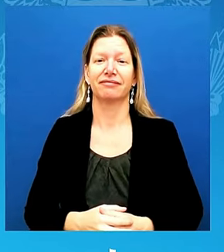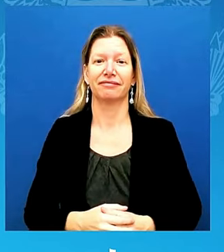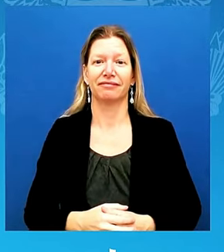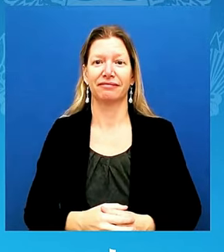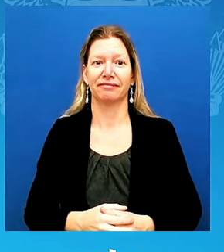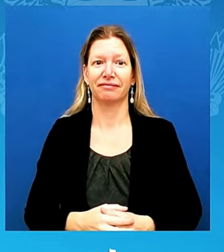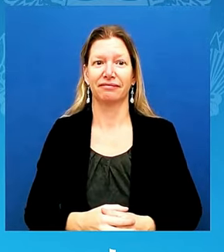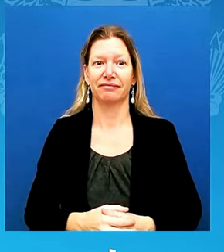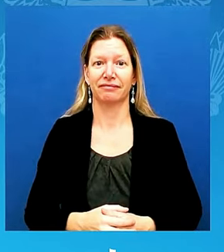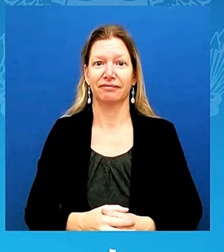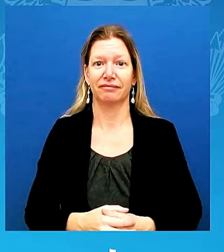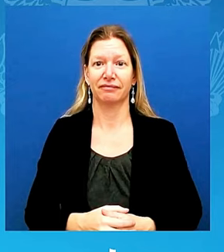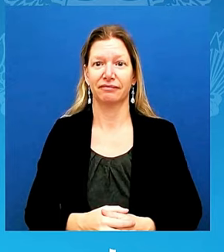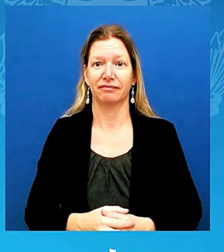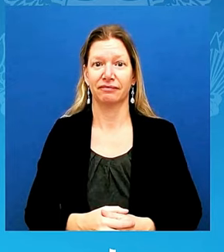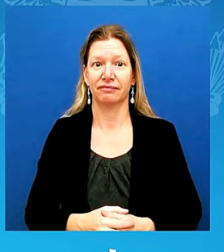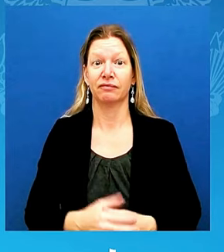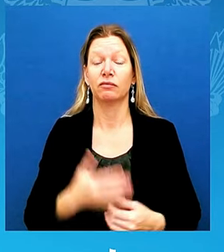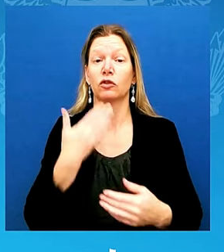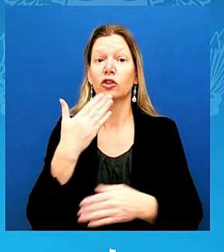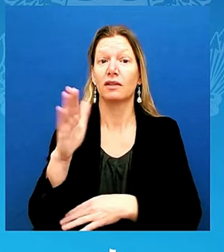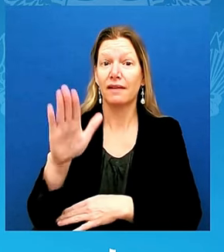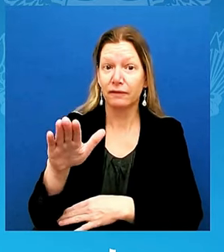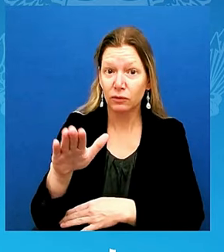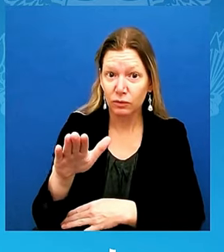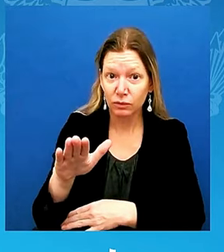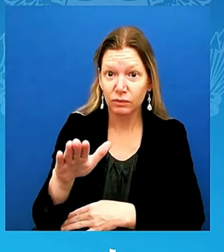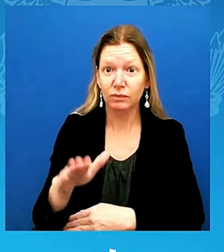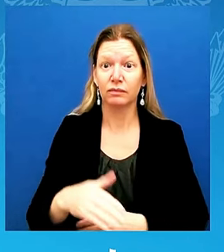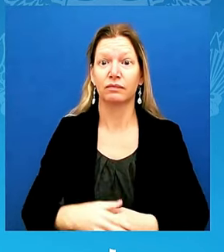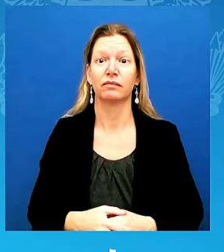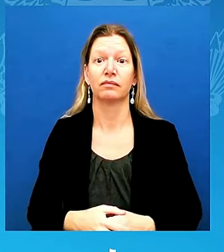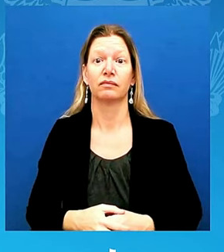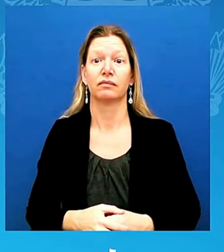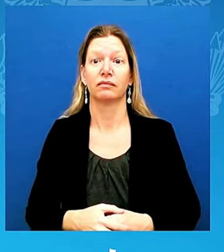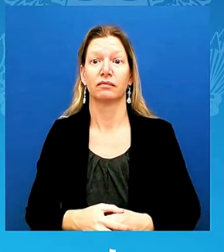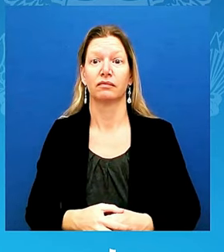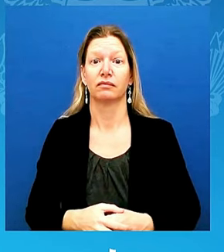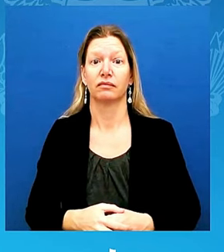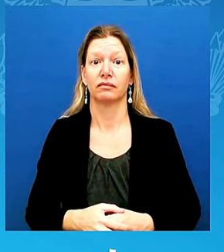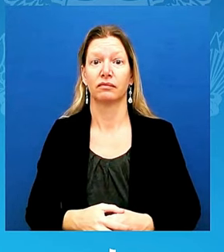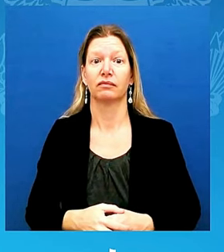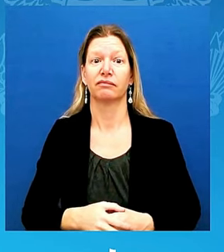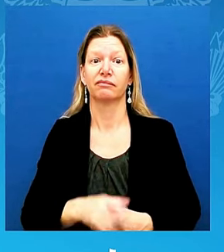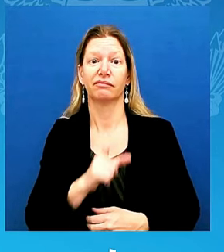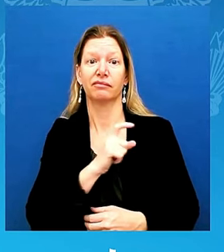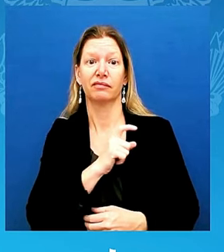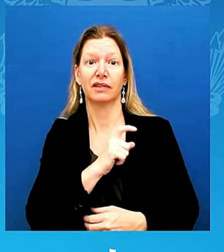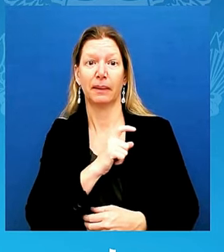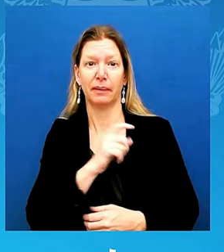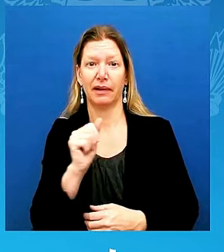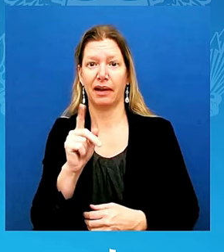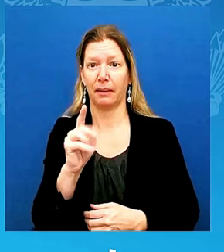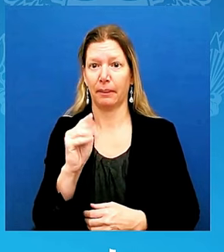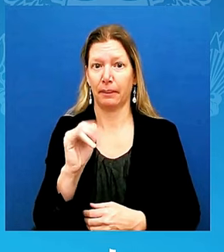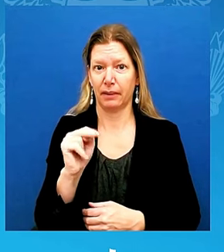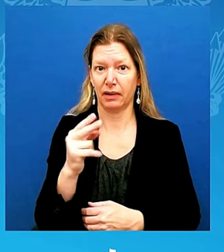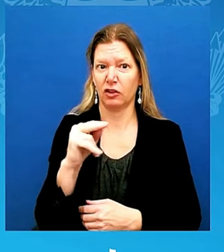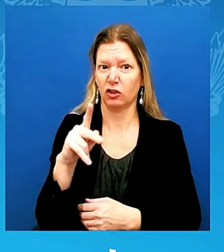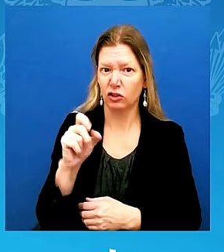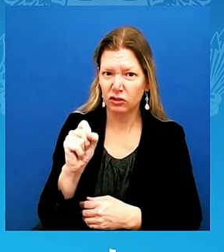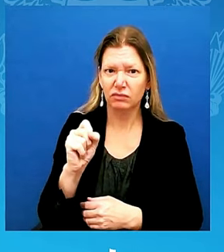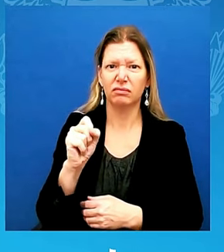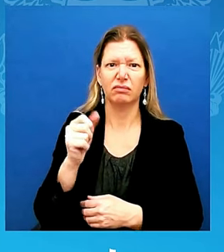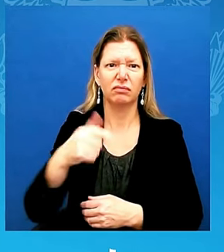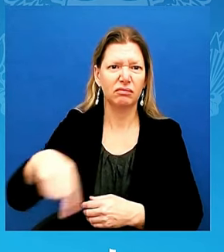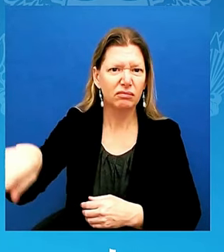So good afternoon to everyone. Deputy Administrator Hooks, I thank you and everyone here for their leadership. As I said